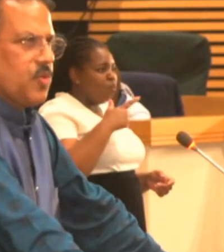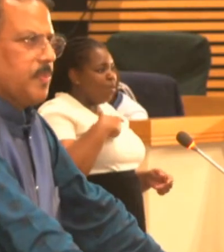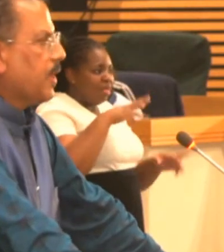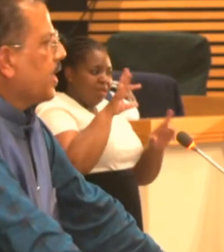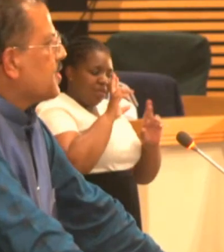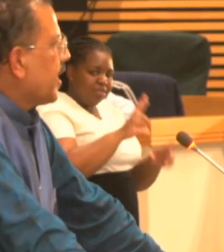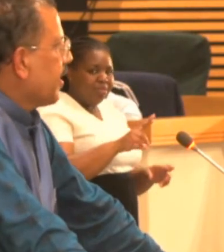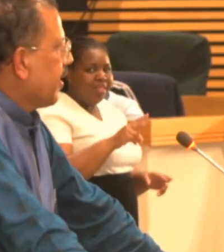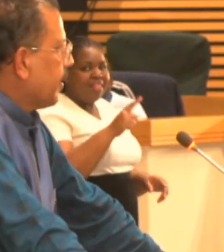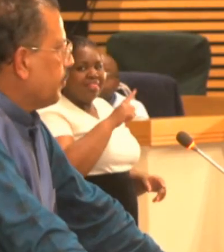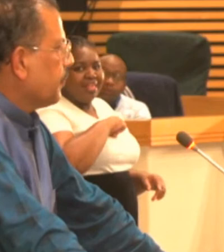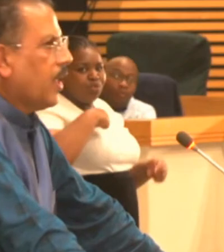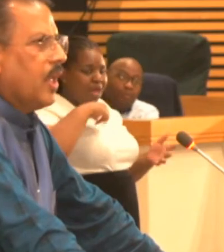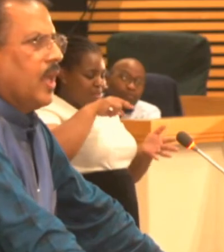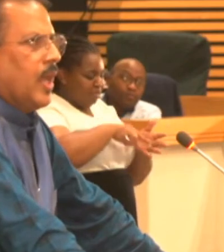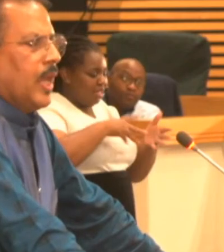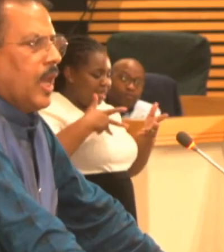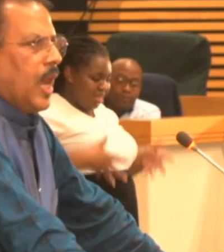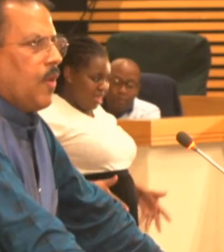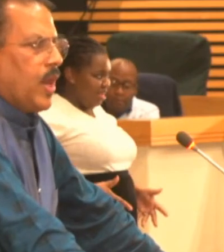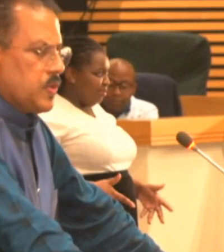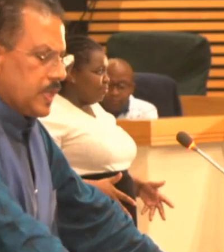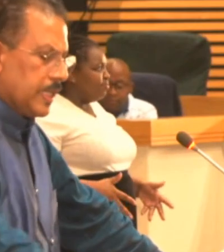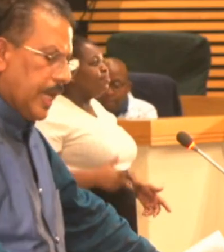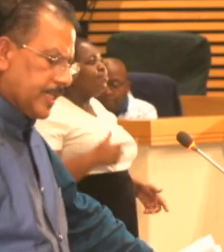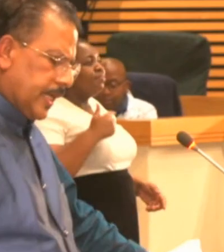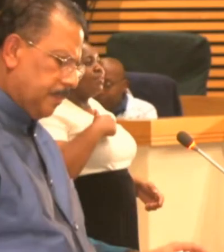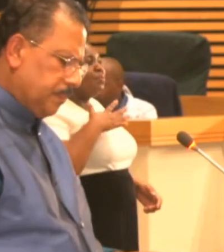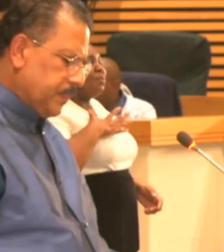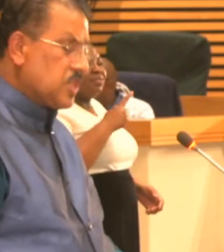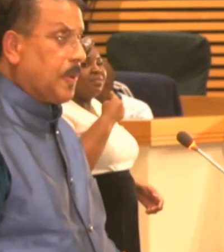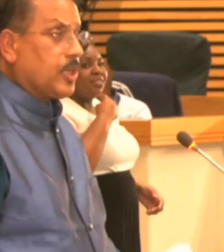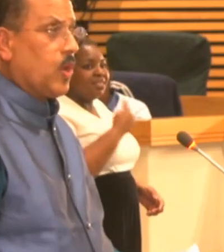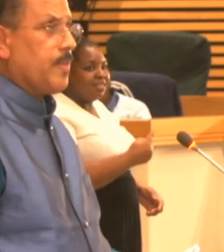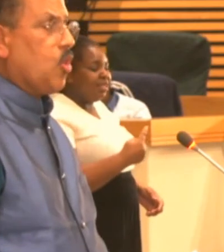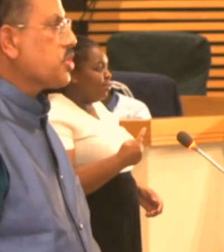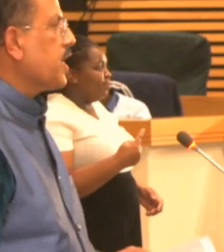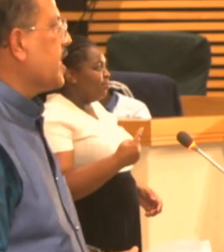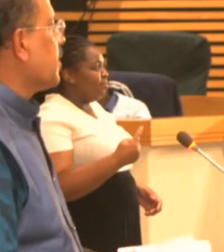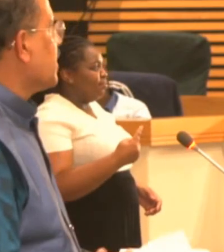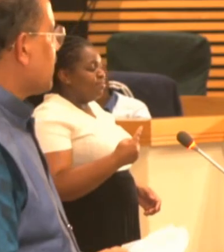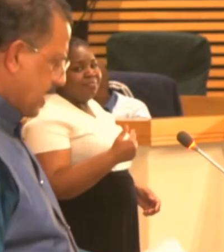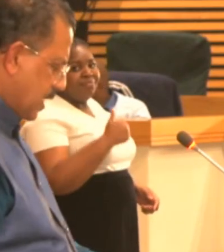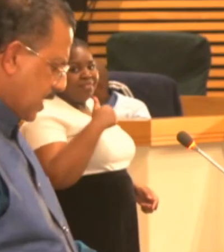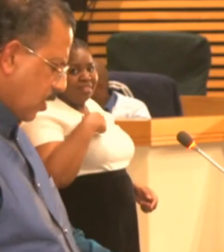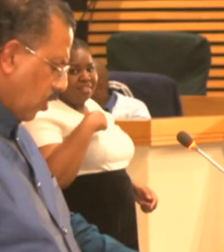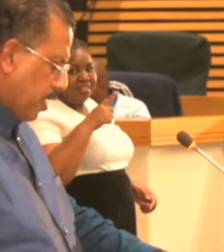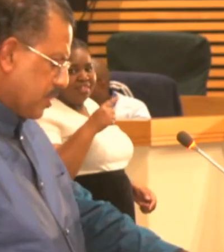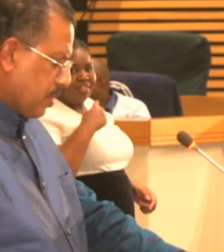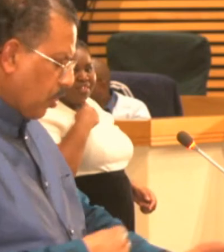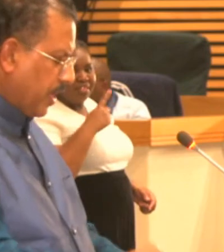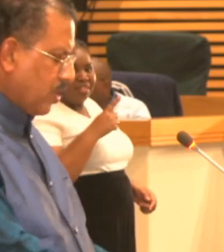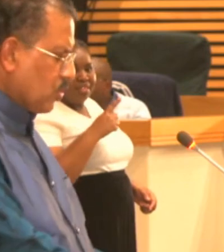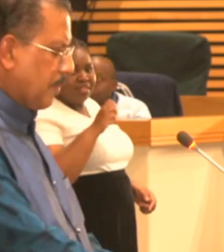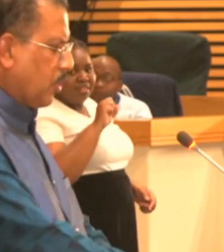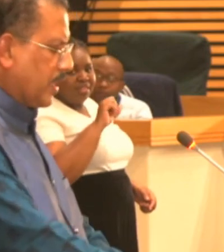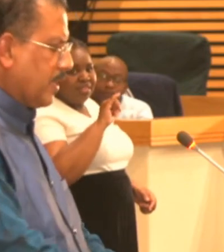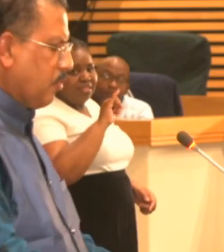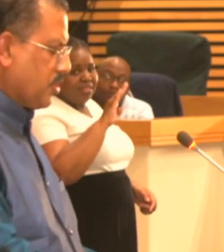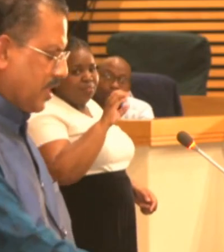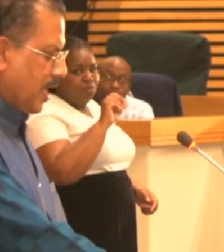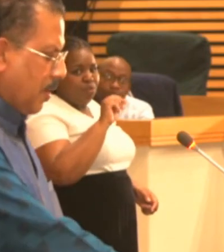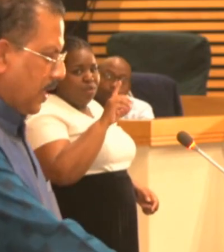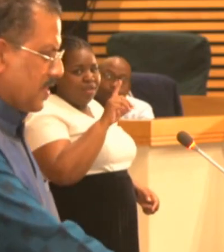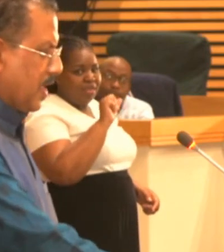that's why p is standing here I want to say that this particular motion has been said honorable sbond you supported the